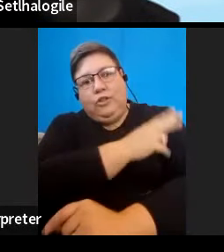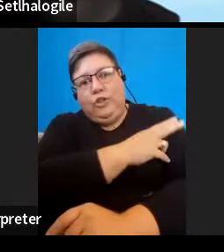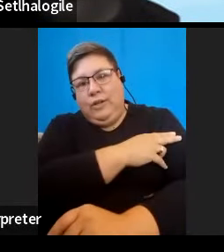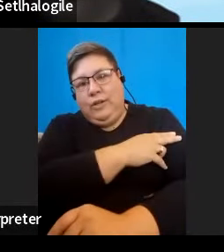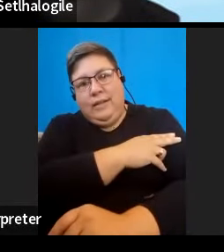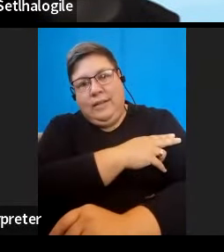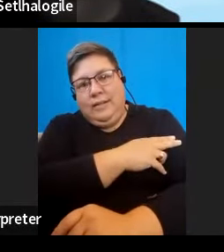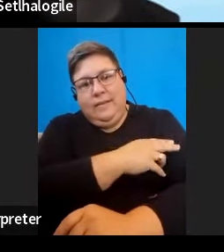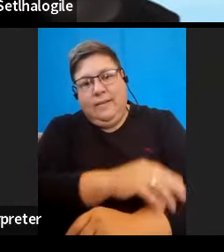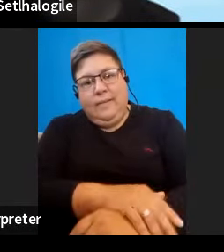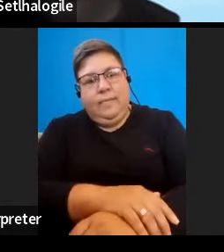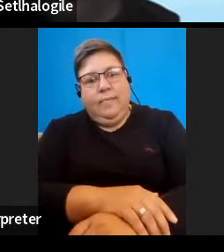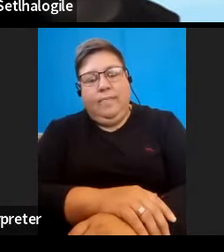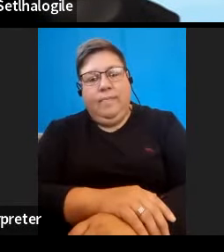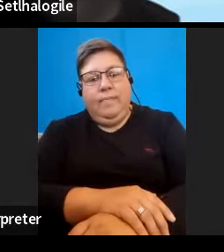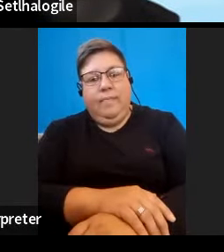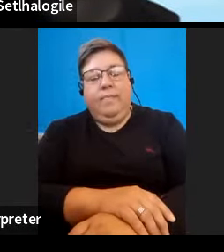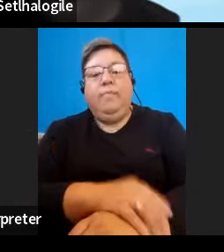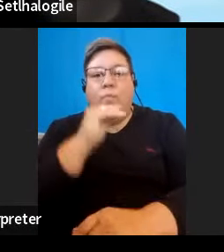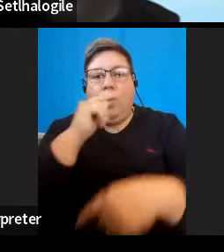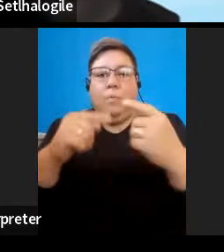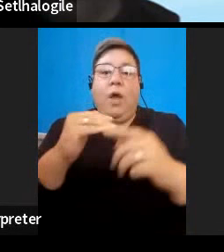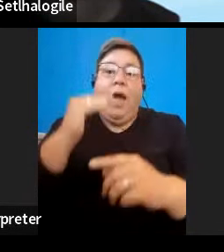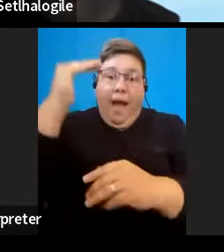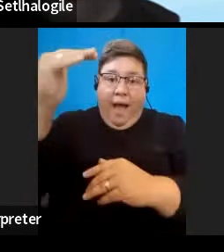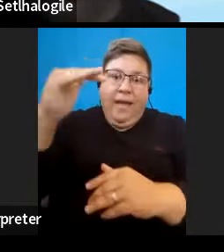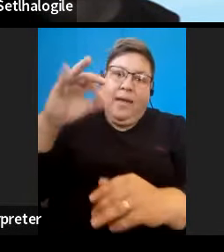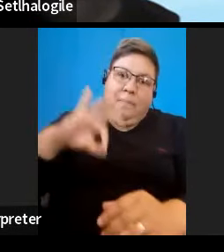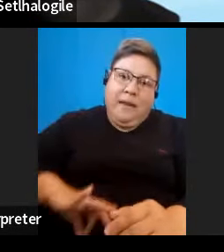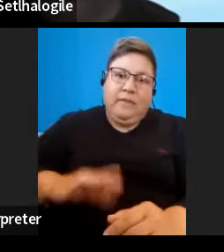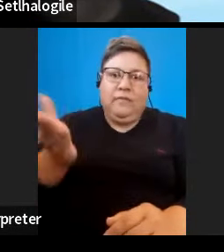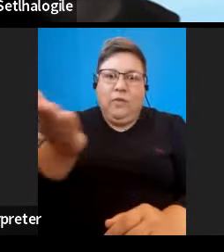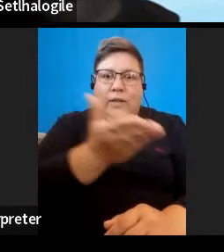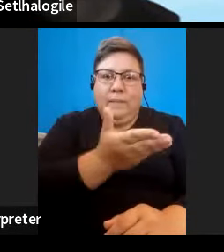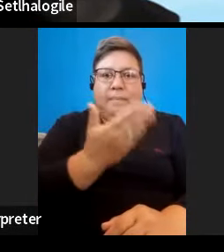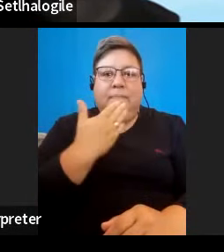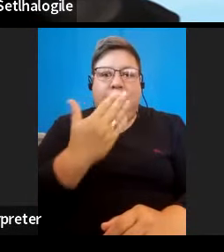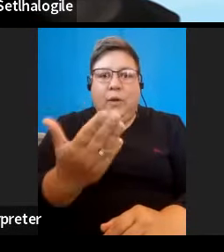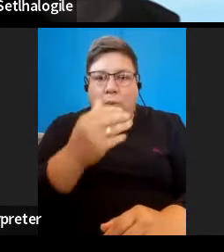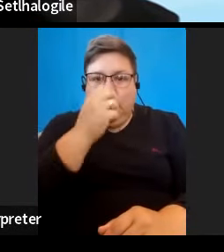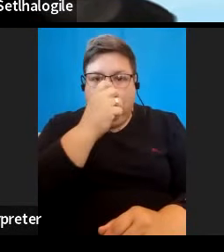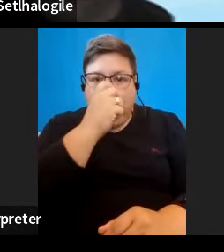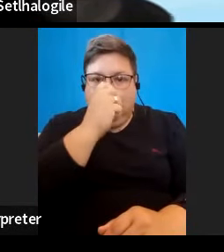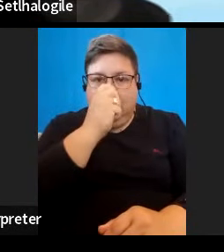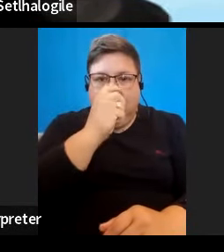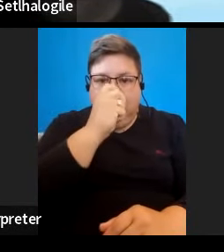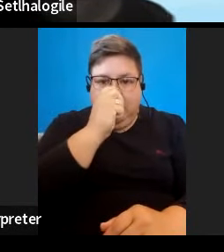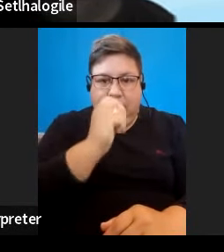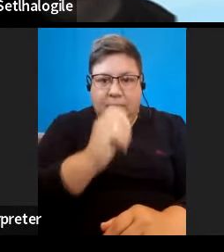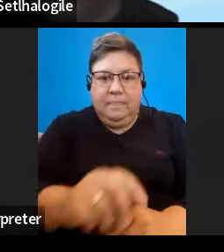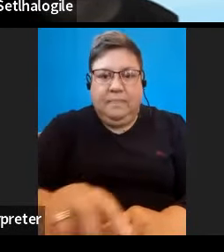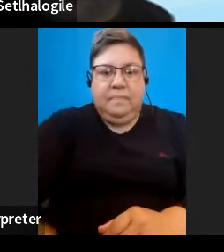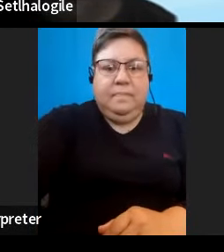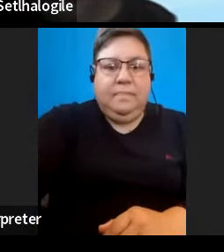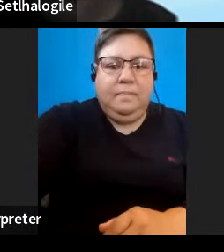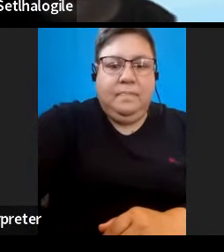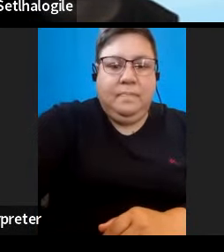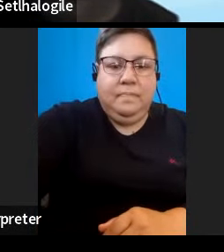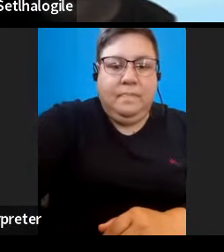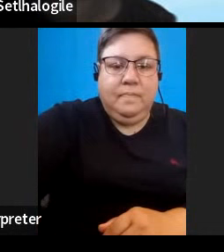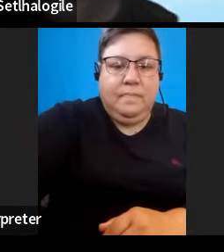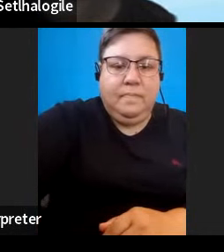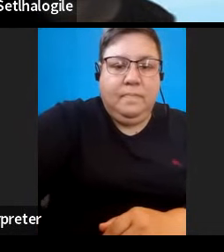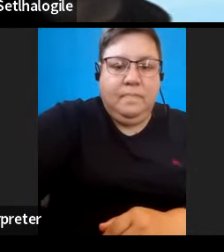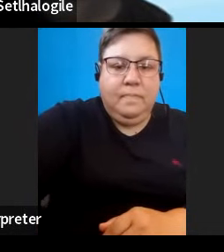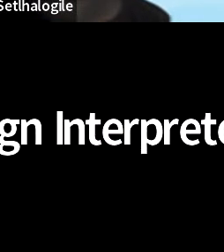higher benefit for them. Thank you, moderator. Thank you very much, Eri. And I would